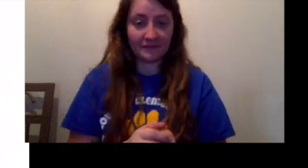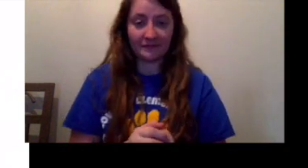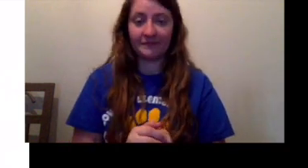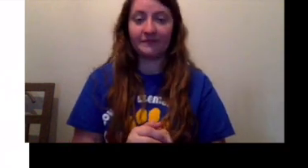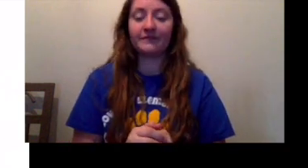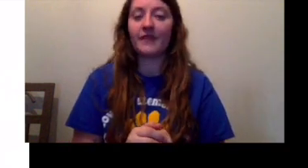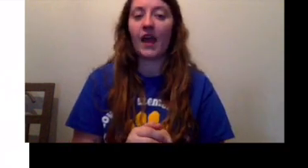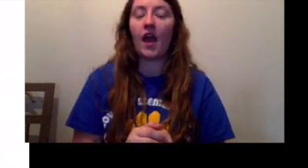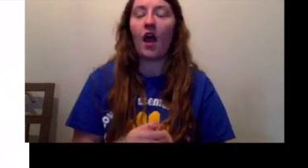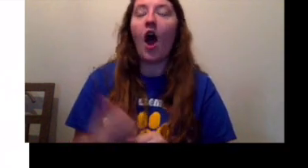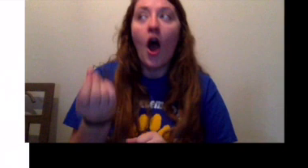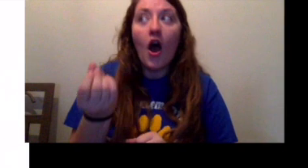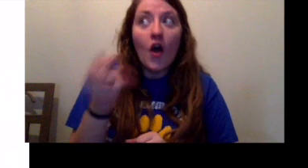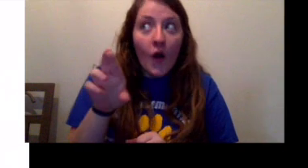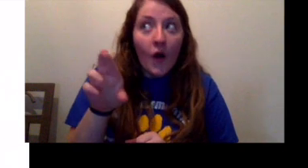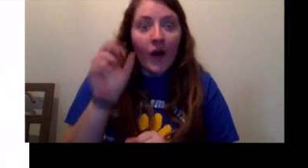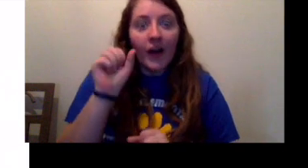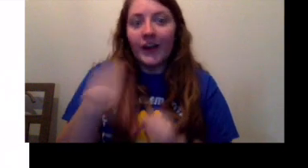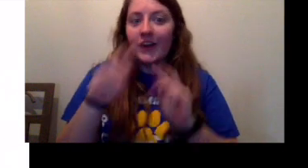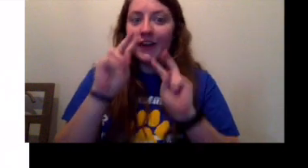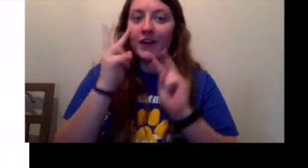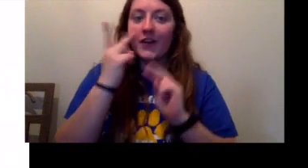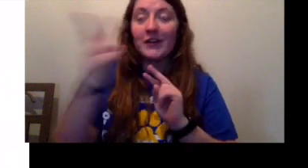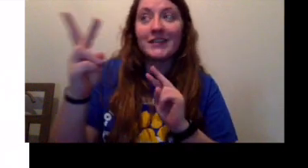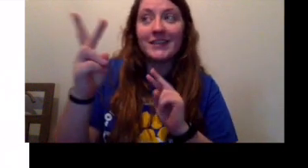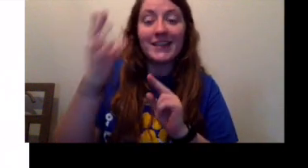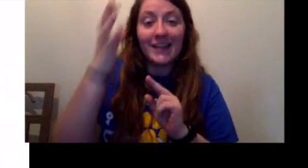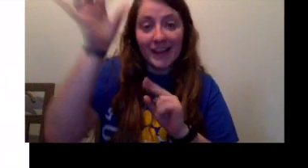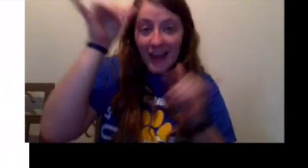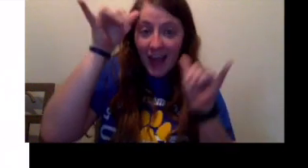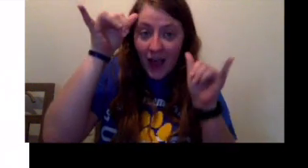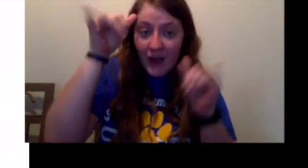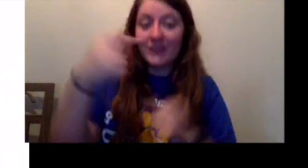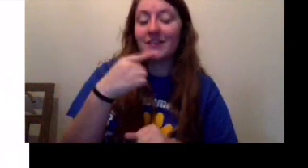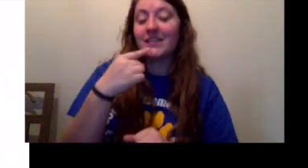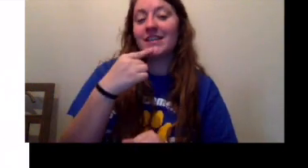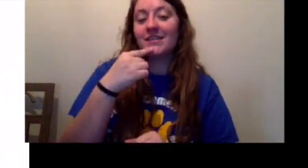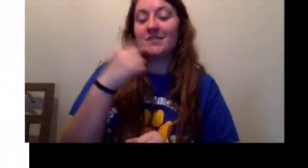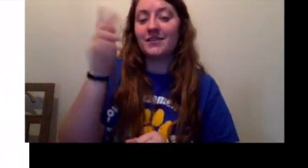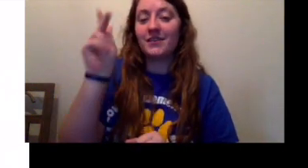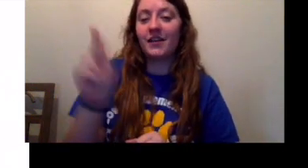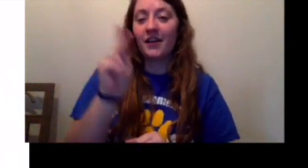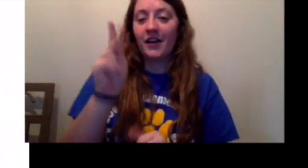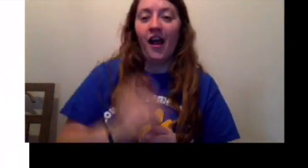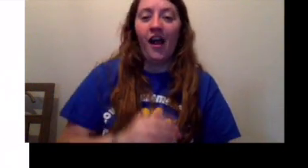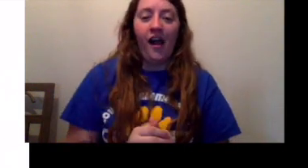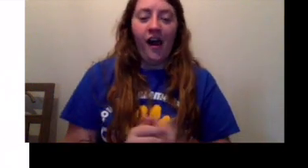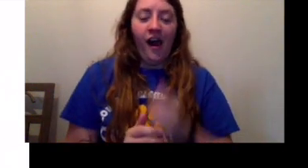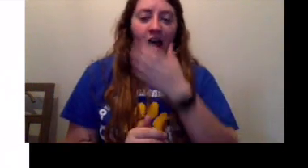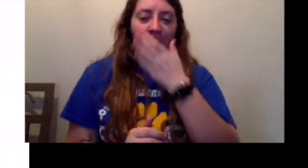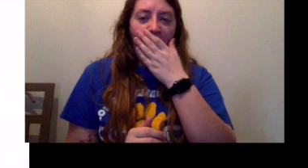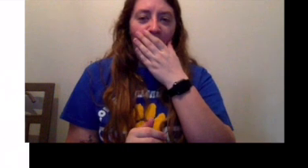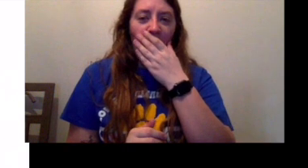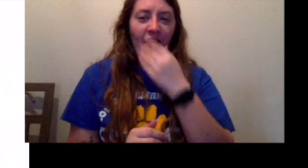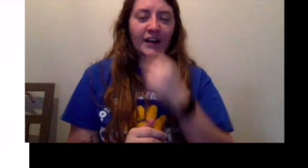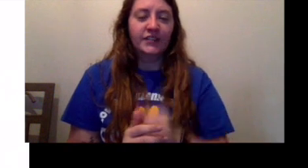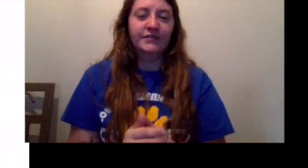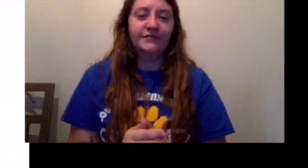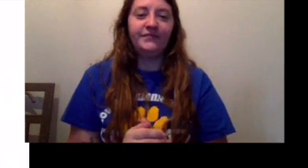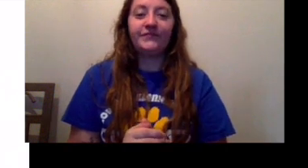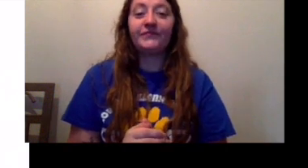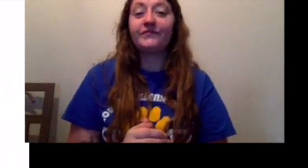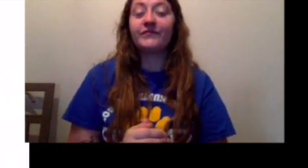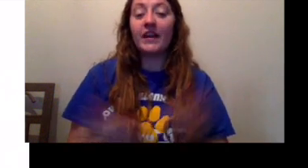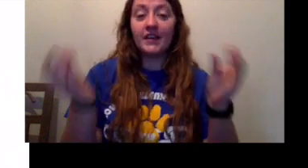"Or he could go visit the cow," Kirsty said. Although Uncle Henrik no longer raised crops on the